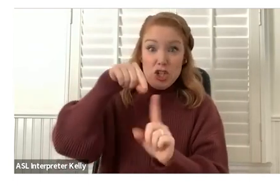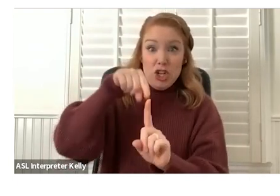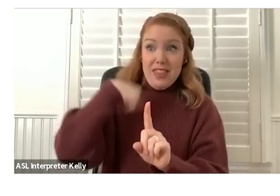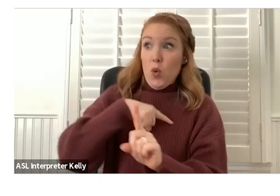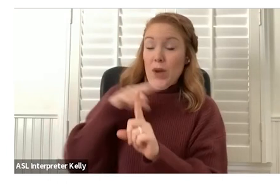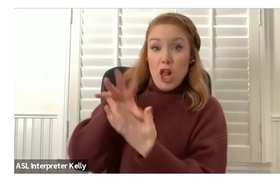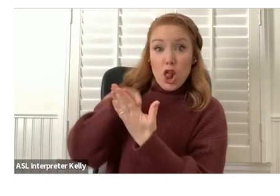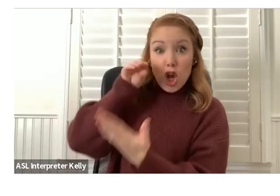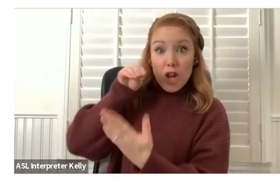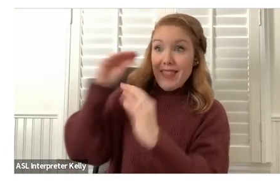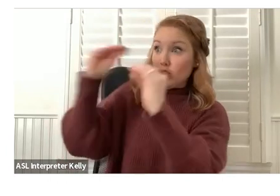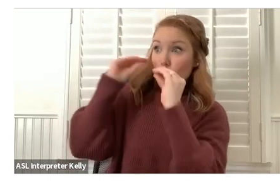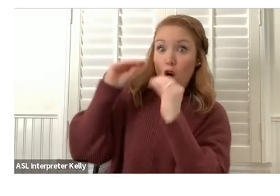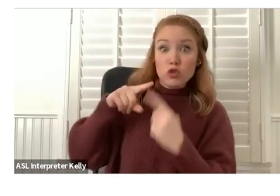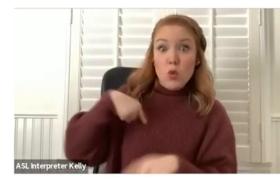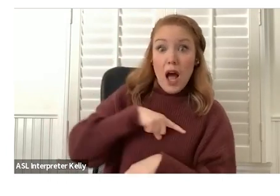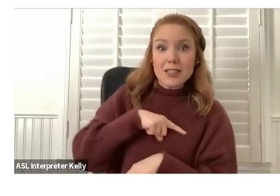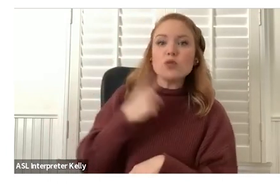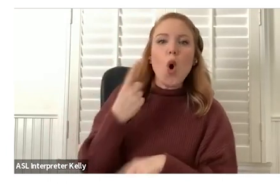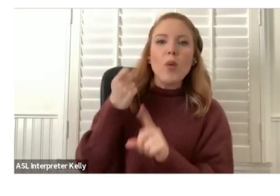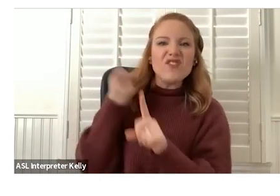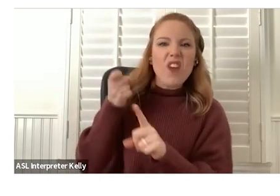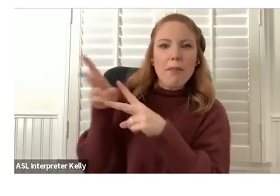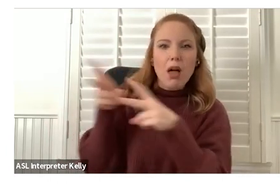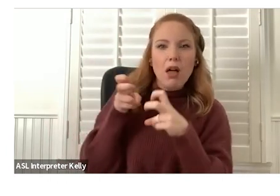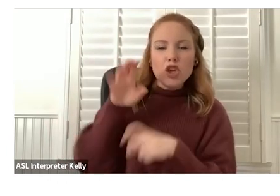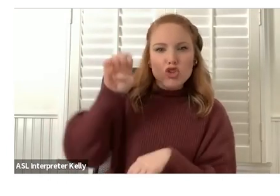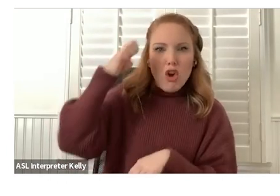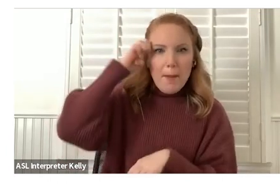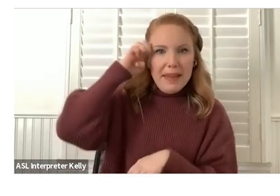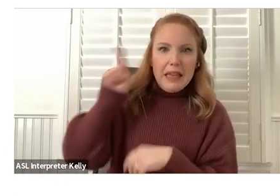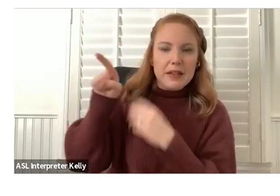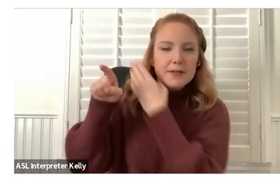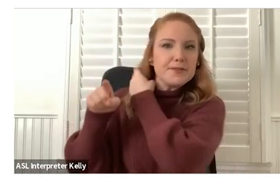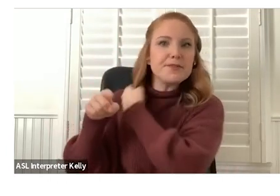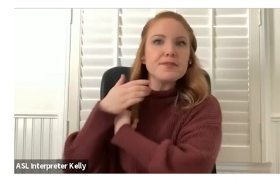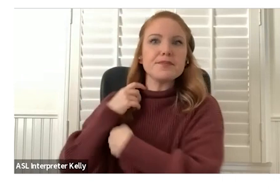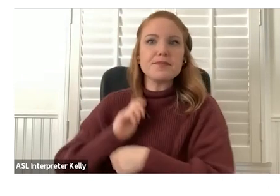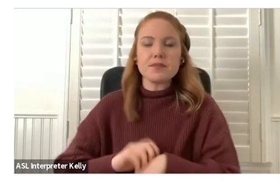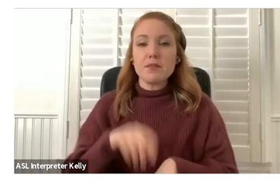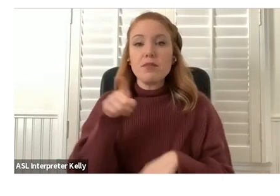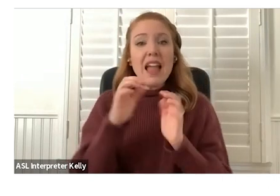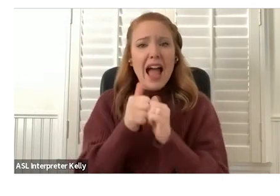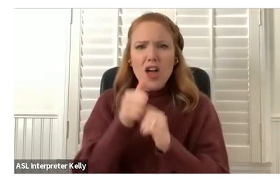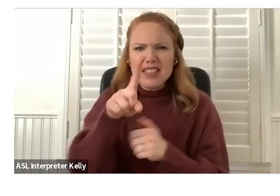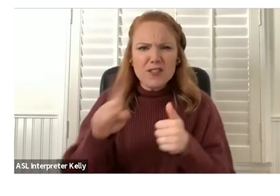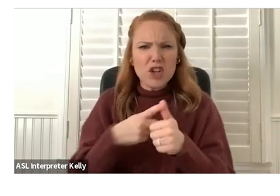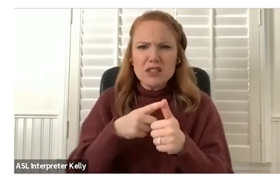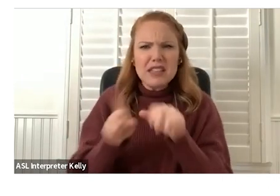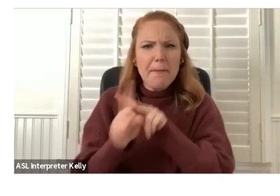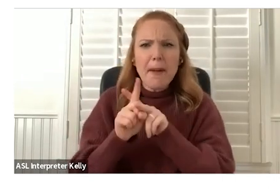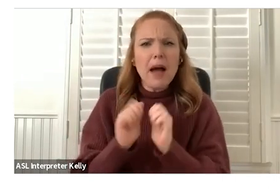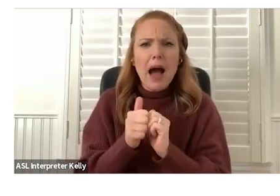to in European cultural production as the other, okay? Which means that they are not in the center, they are peripheral